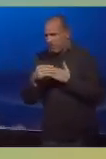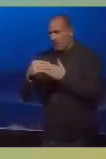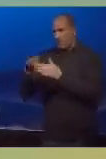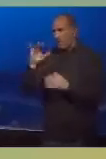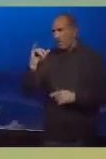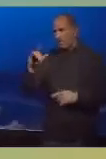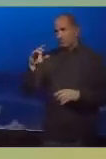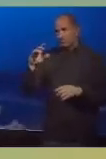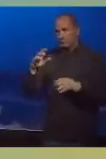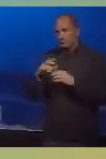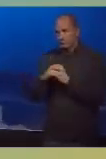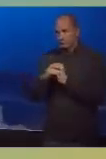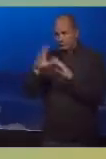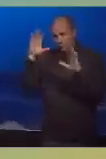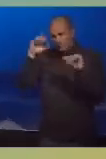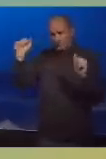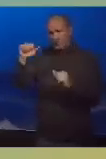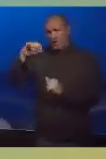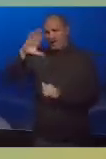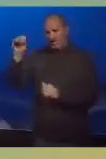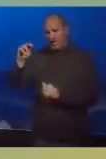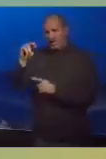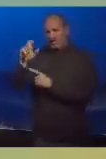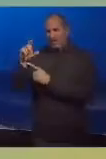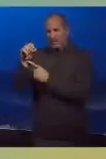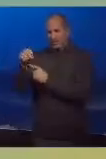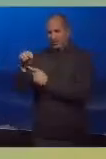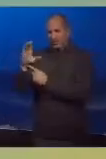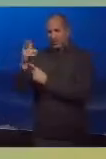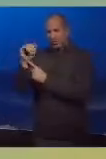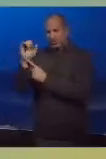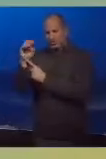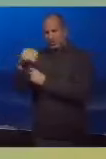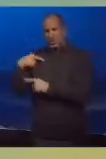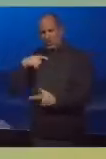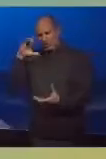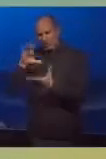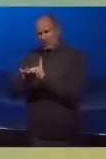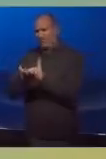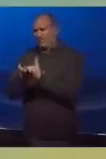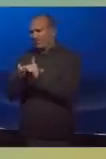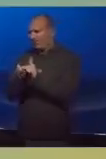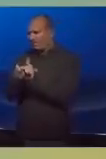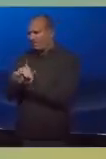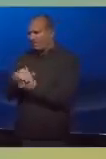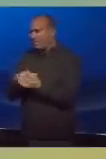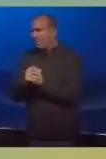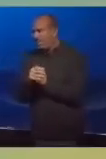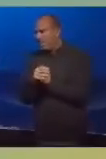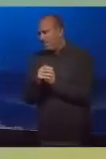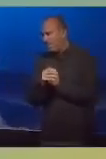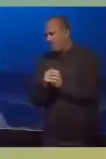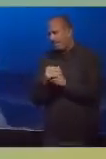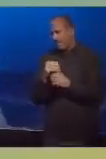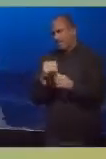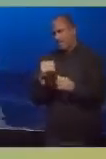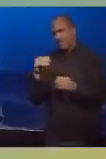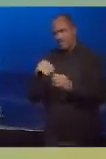Chamisa. We believe and know that the power of ideas is building a healthy